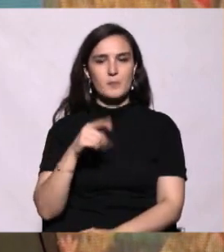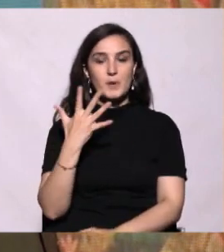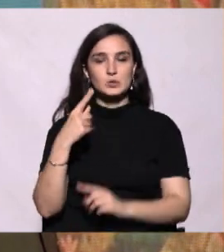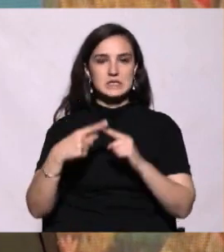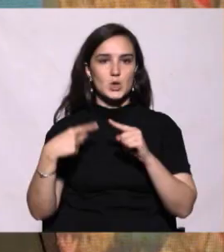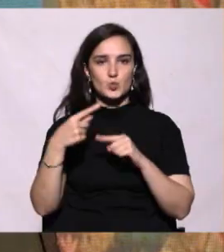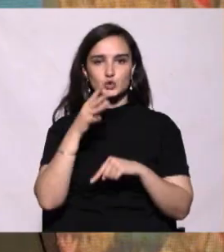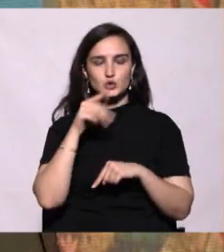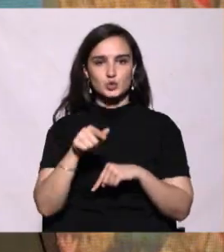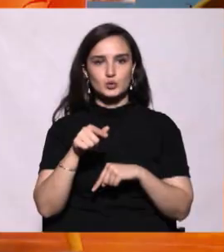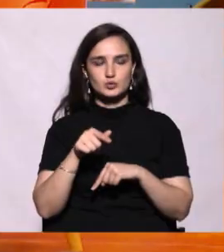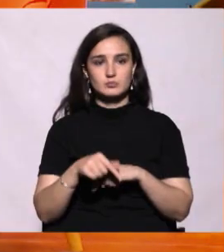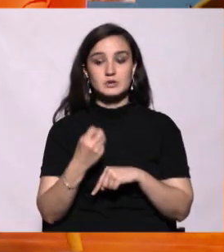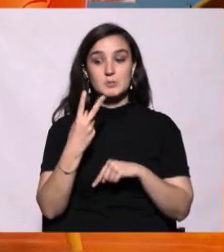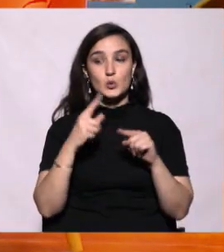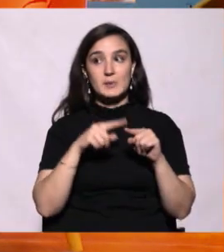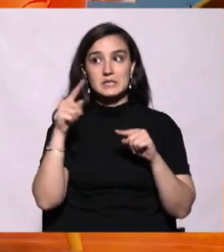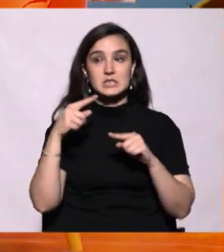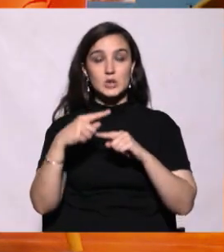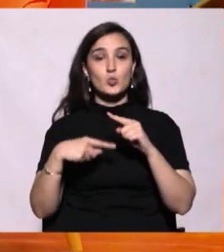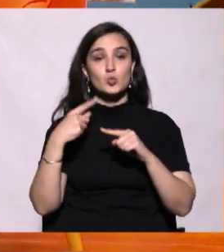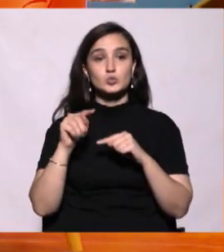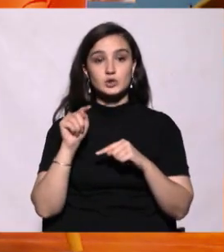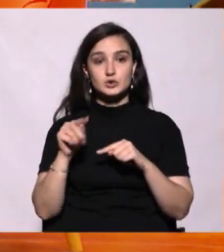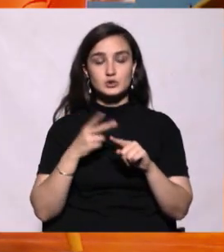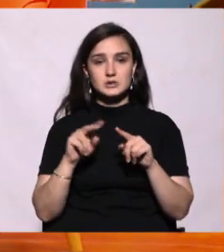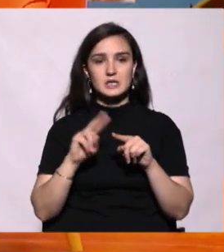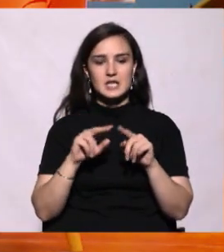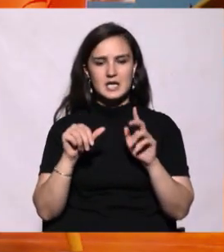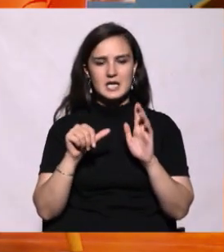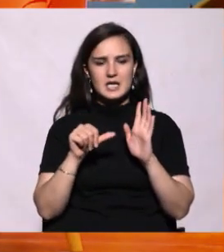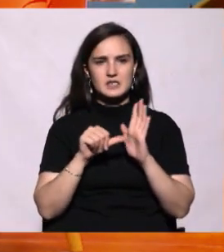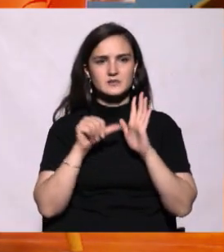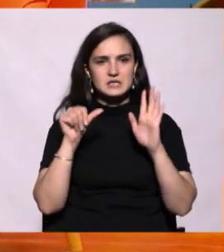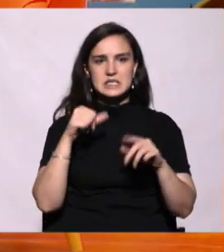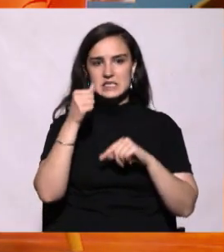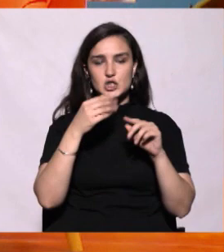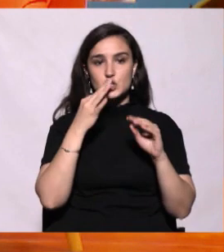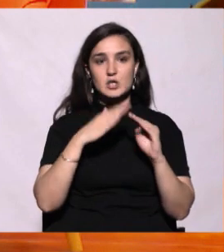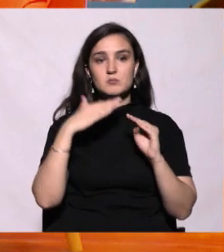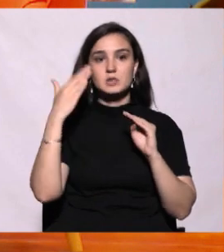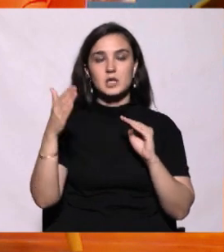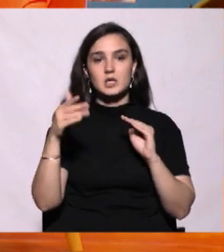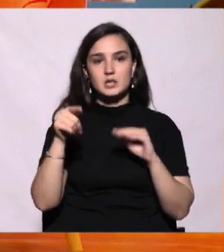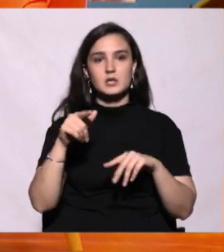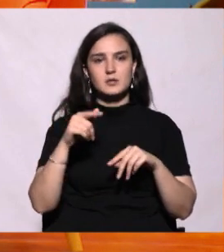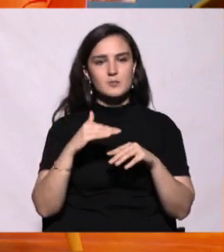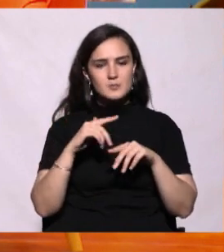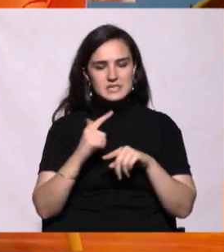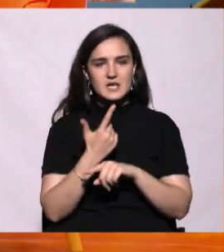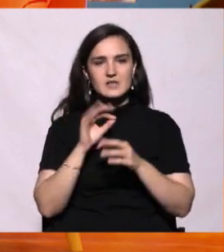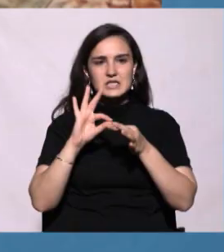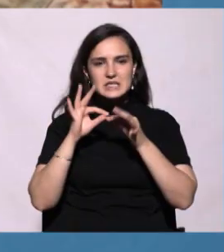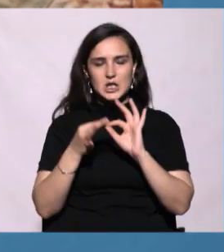centuries. In the late 12th century, so about 600 years after, a lot more details